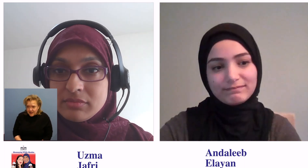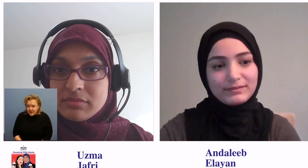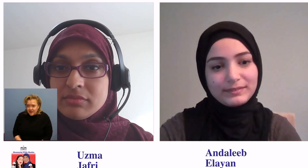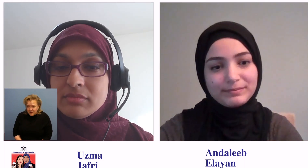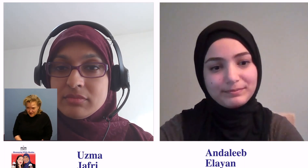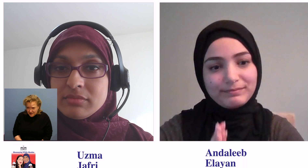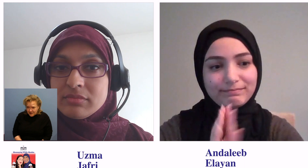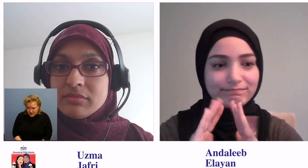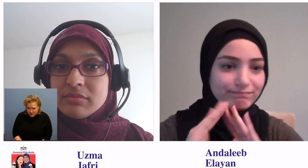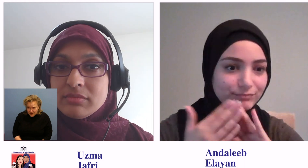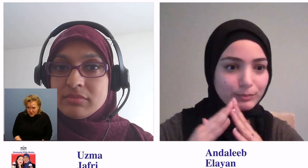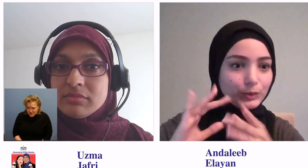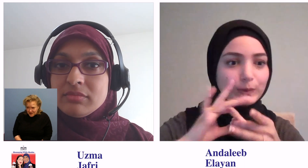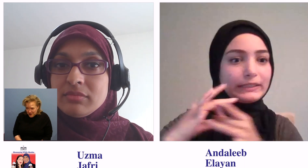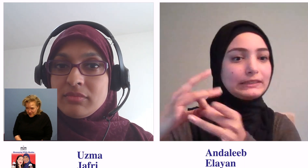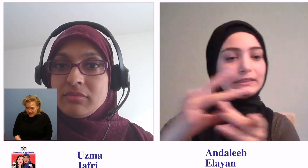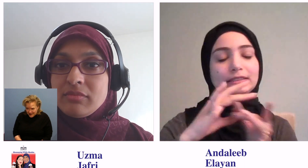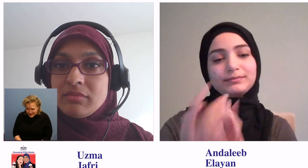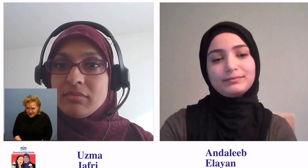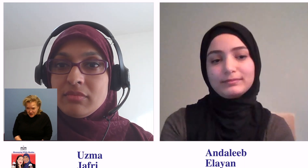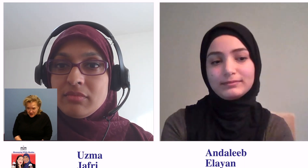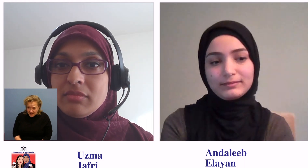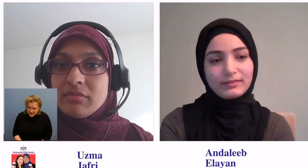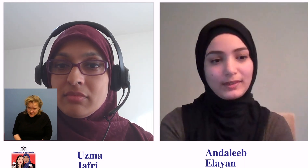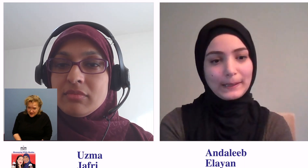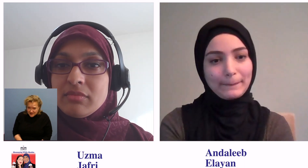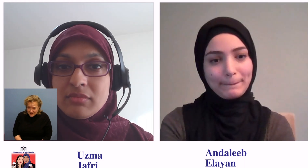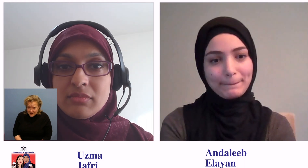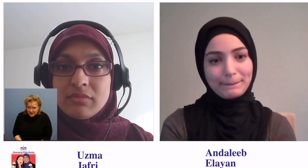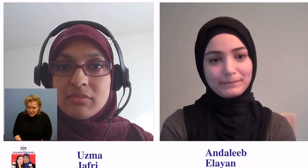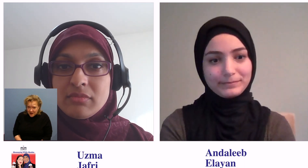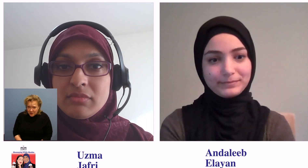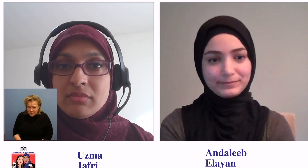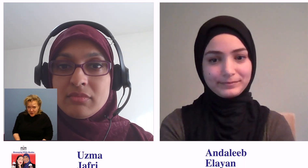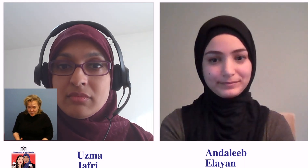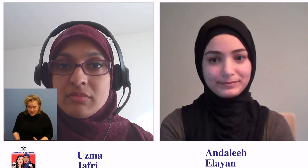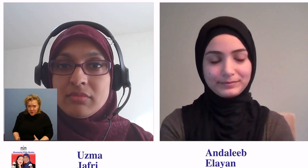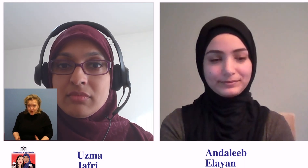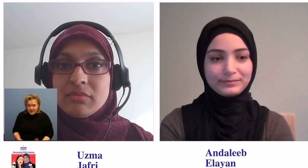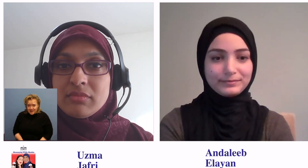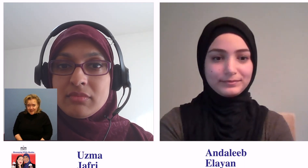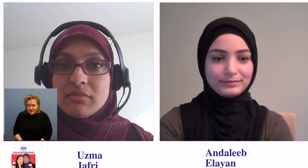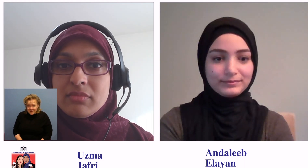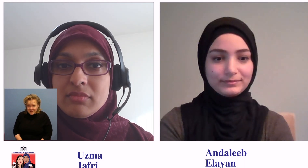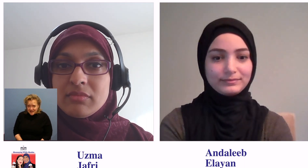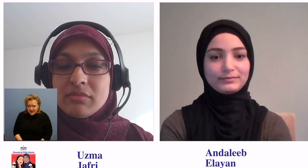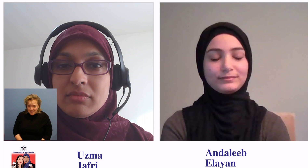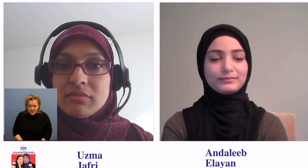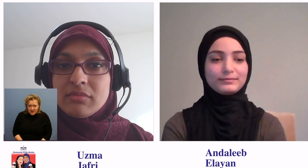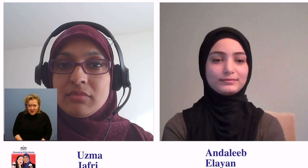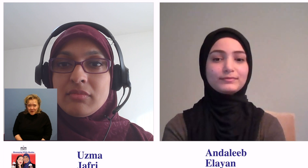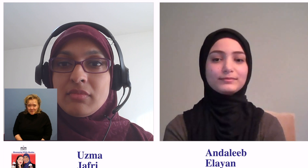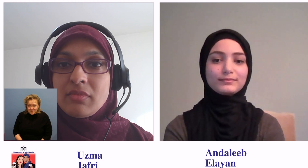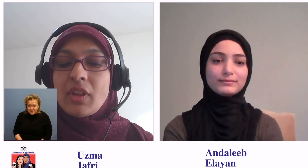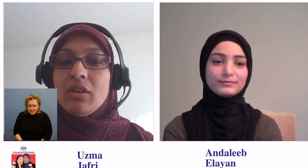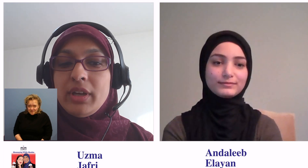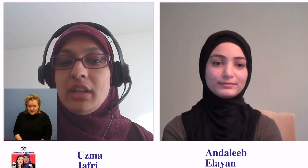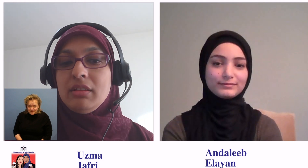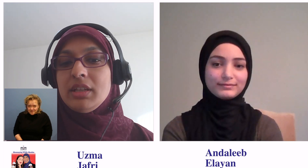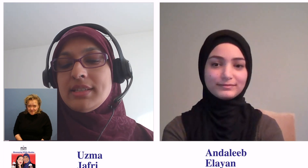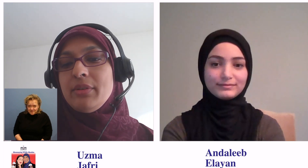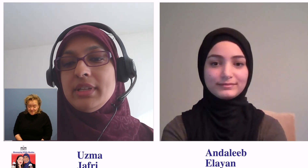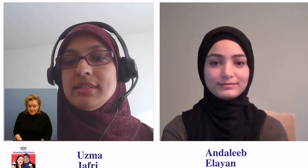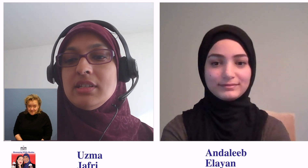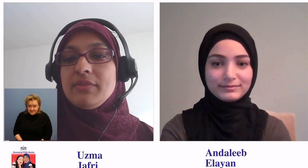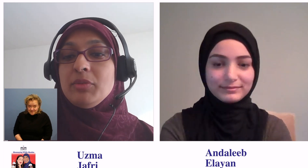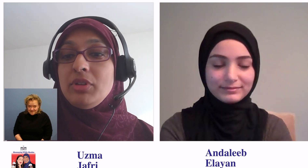in, in groups in a way of getting attention. And that's how, you know, the community is set up and how we get along. Okay.